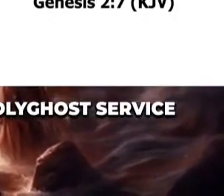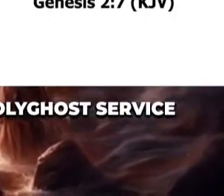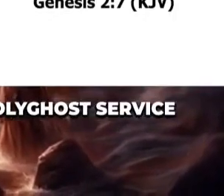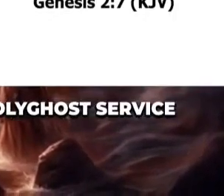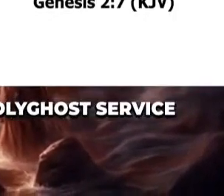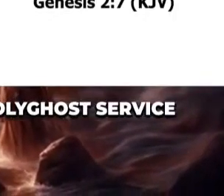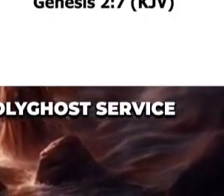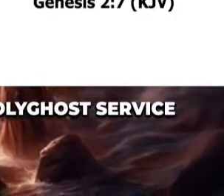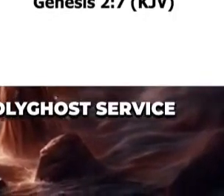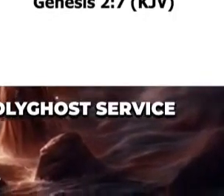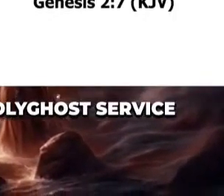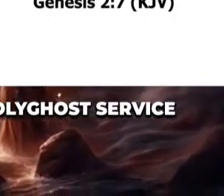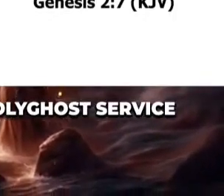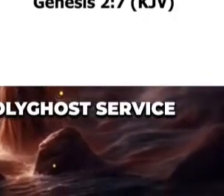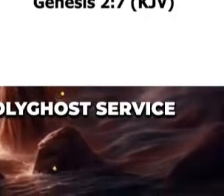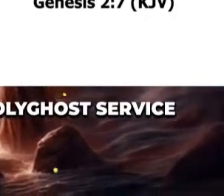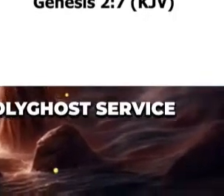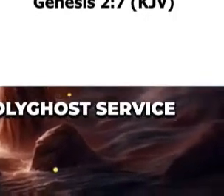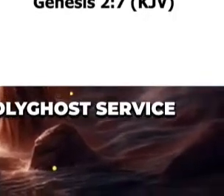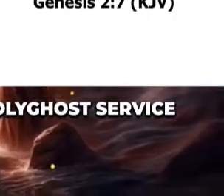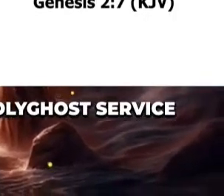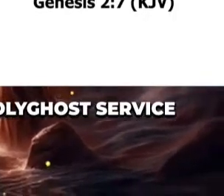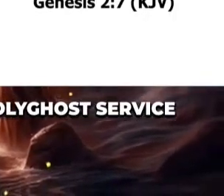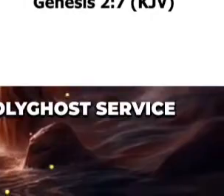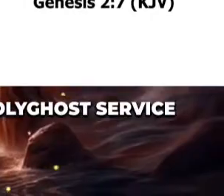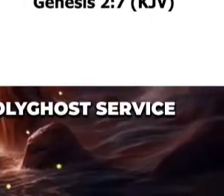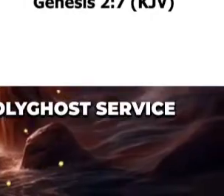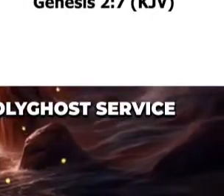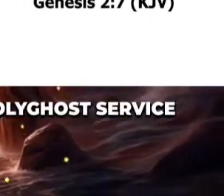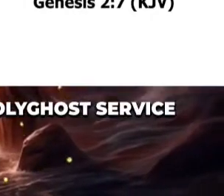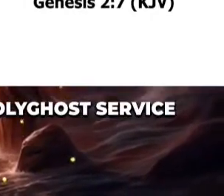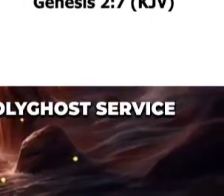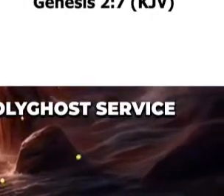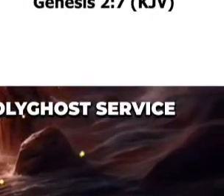Just molded ordinary clay.